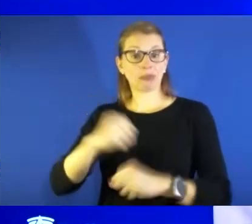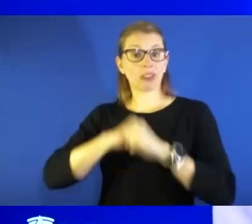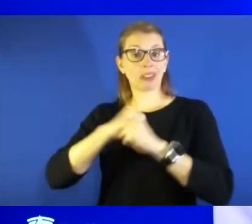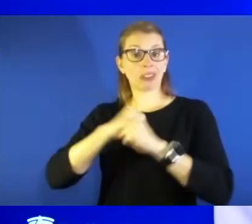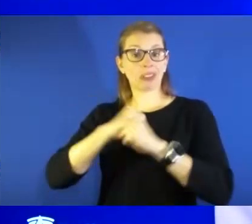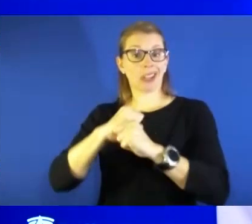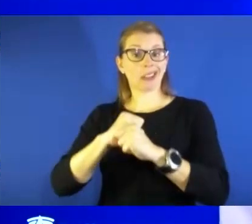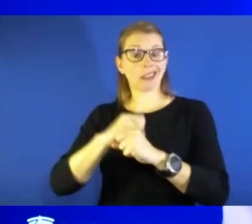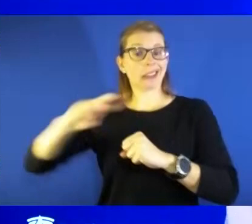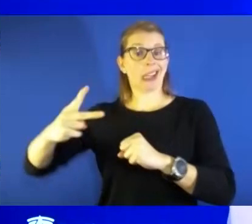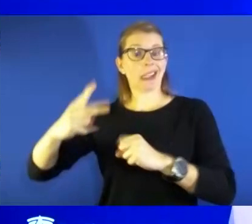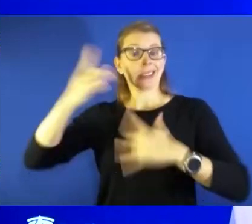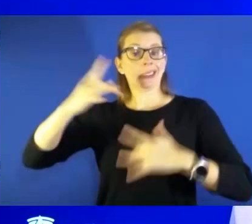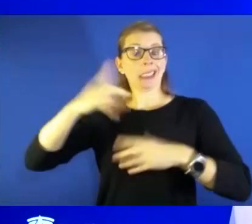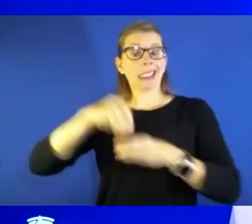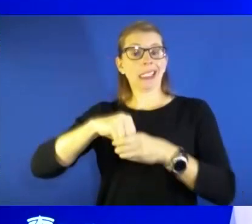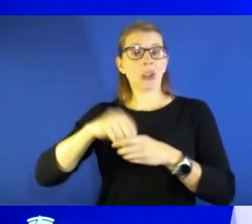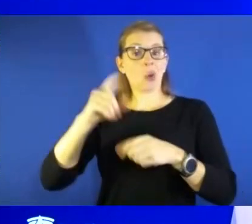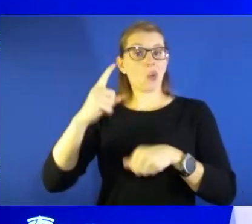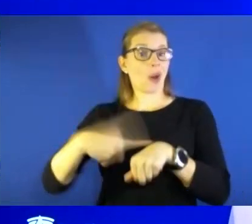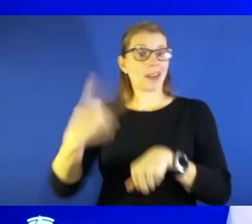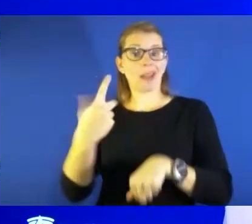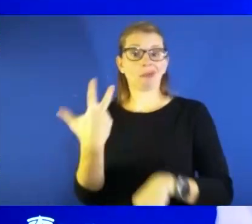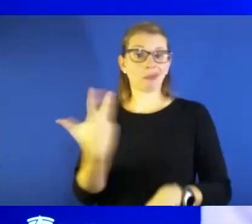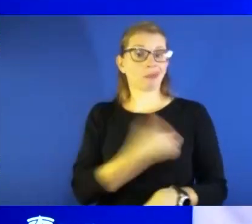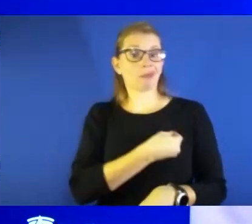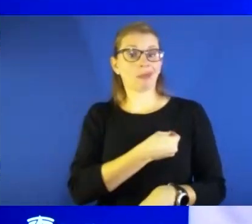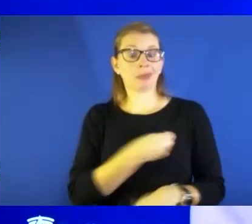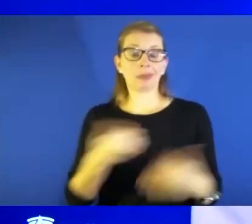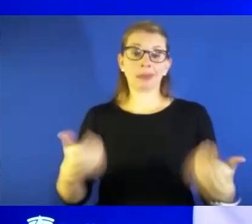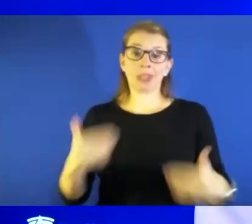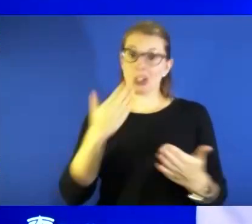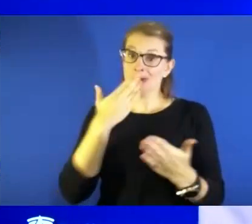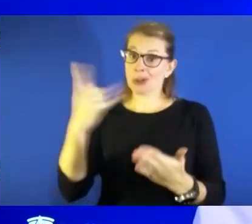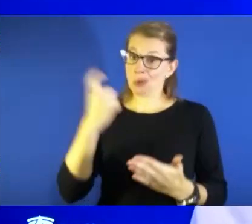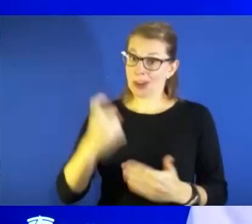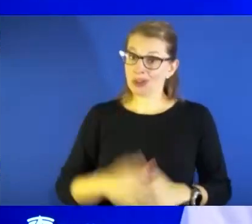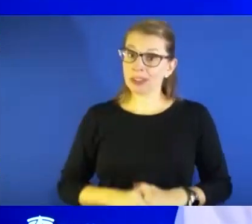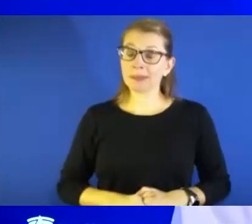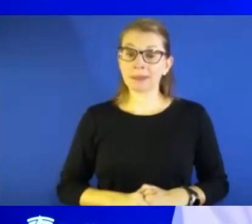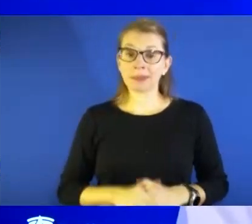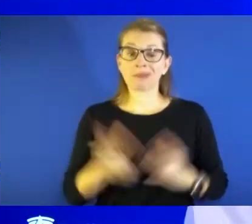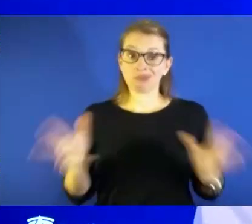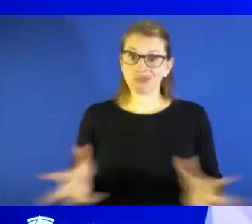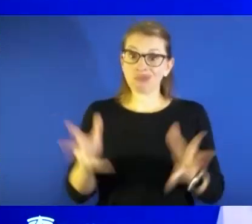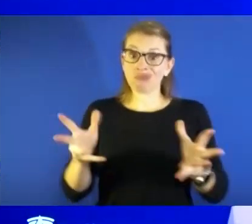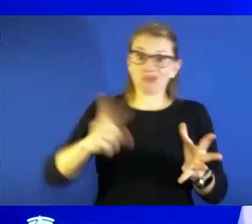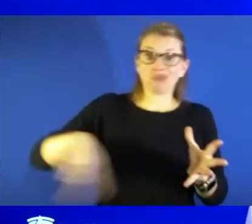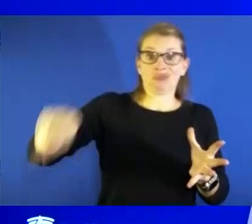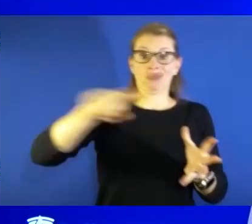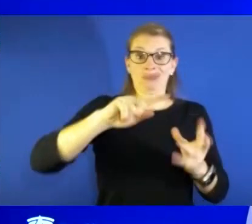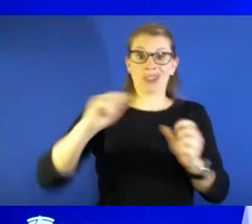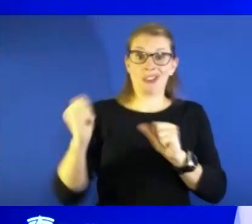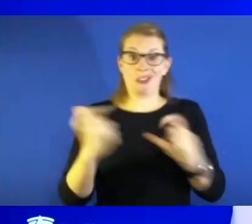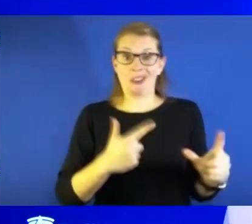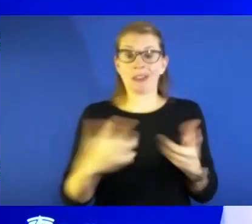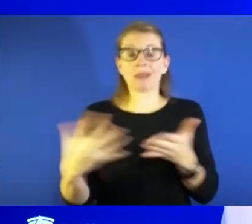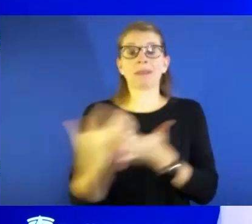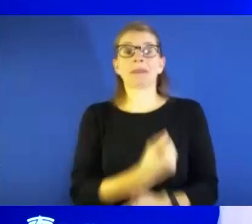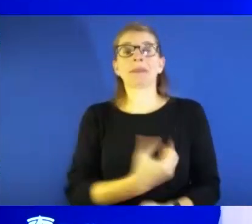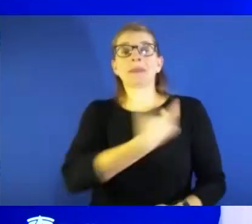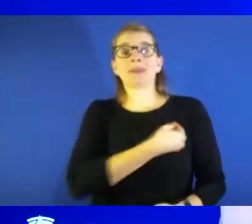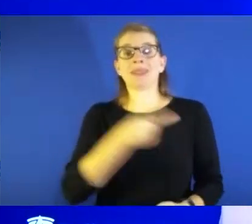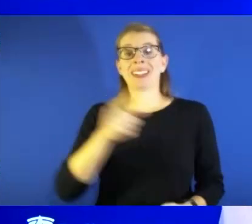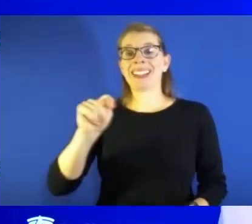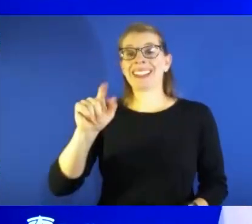in the same vaccine all at once. So that is a very insightful question. Would encourage everybody to go get their tetanus vaccine, which includes